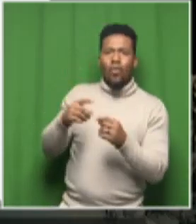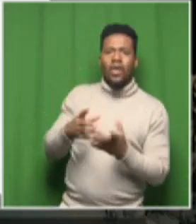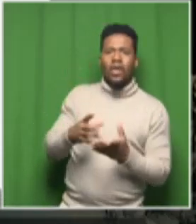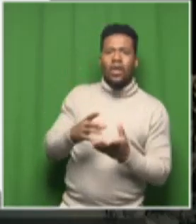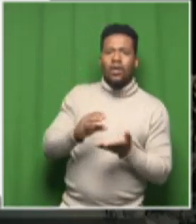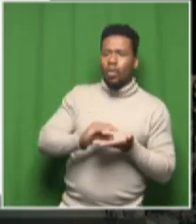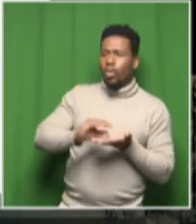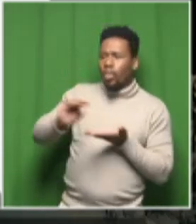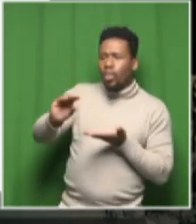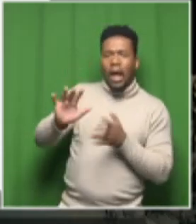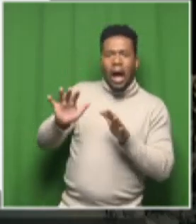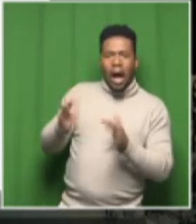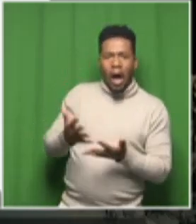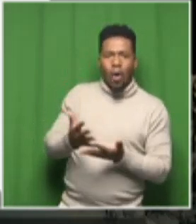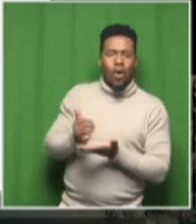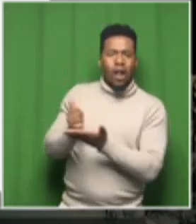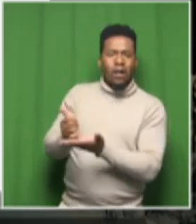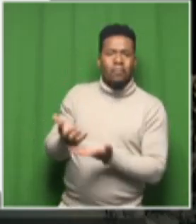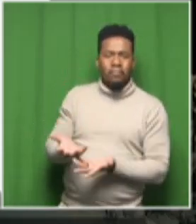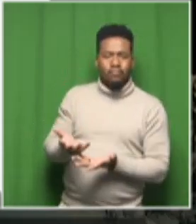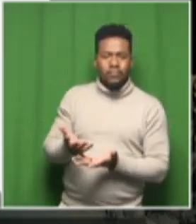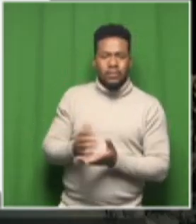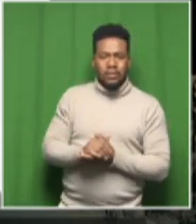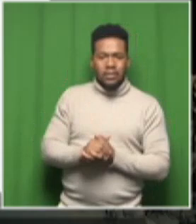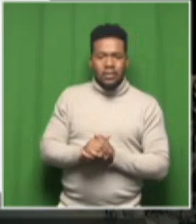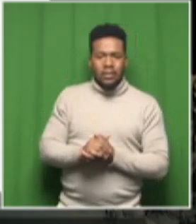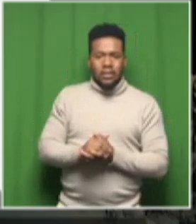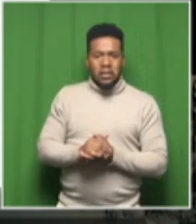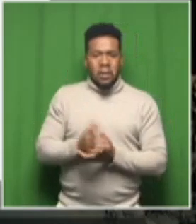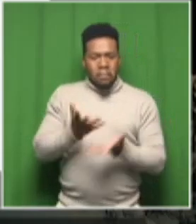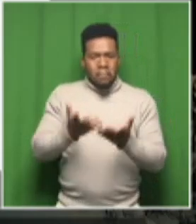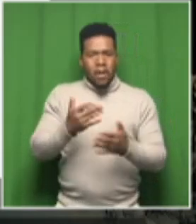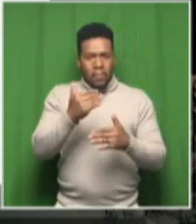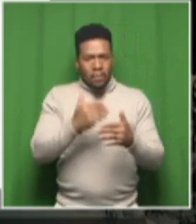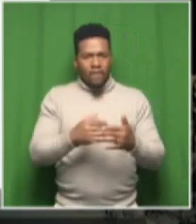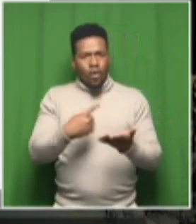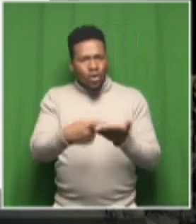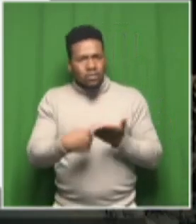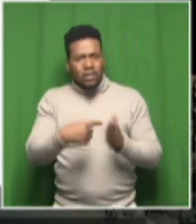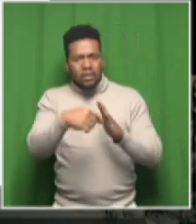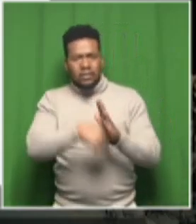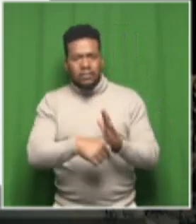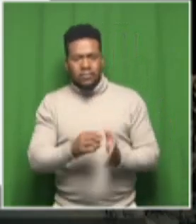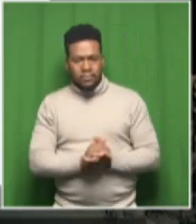problem across the value chain? Perhaps before we explore some of the other alternatives.